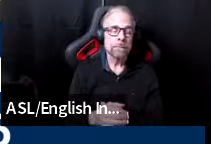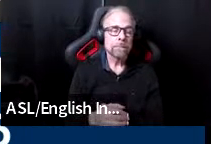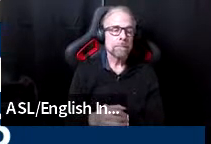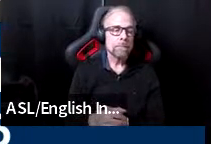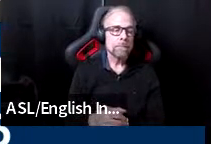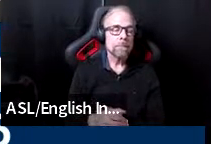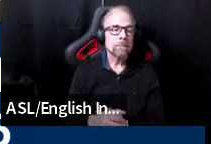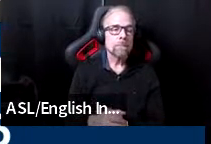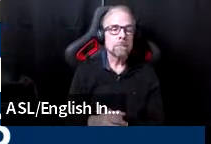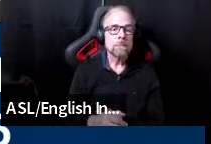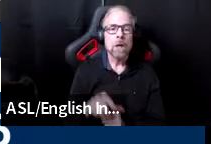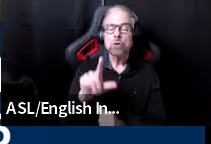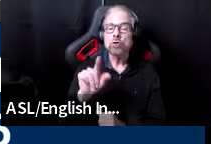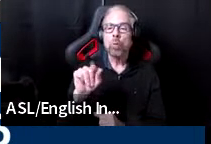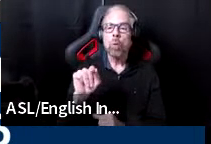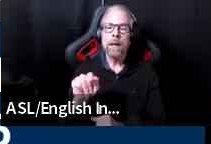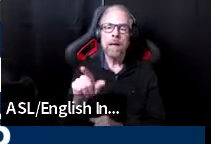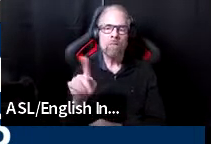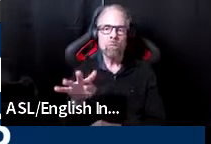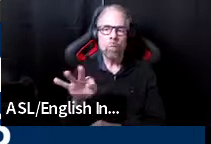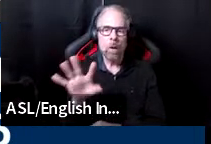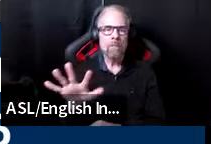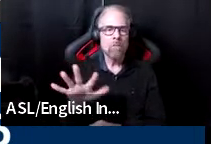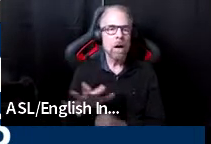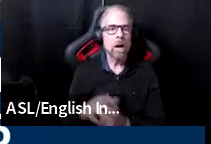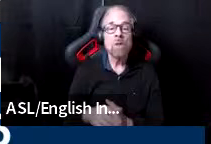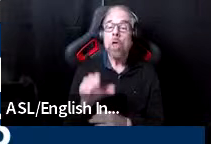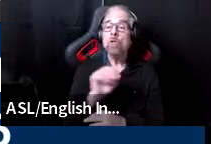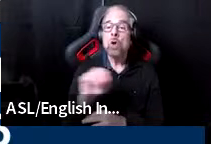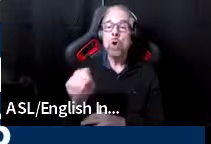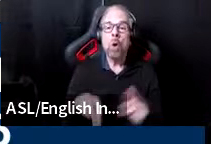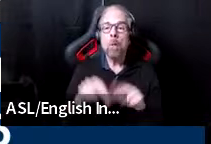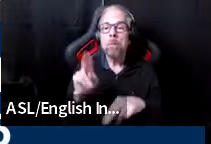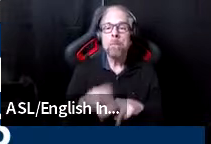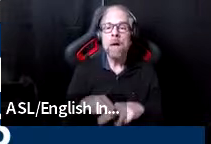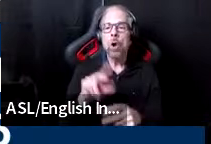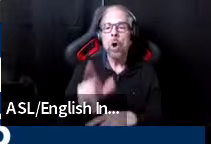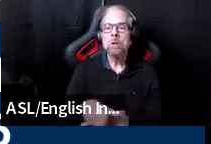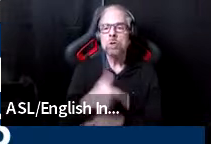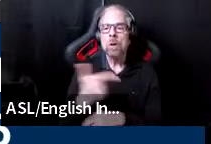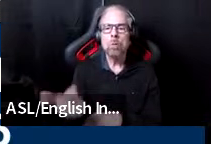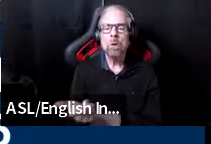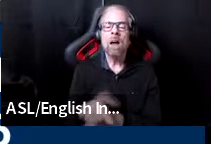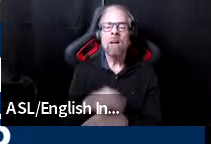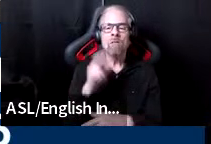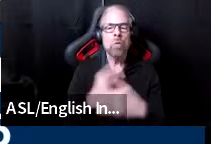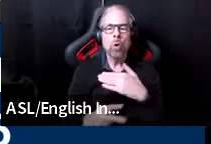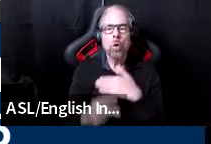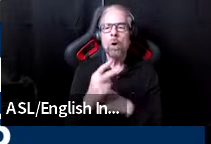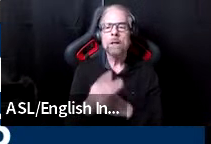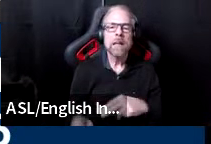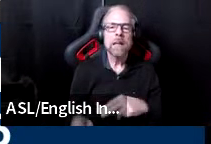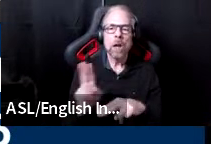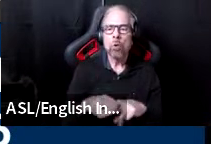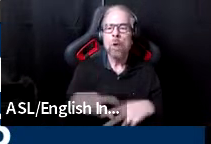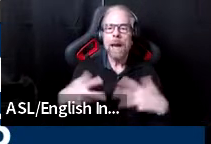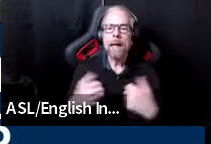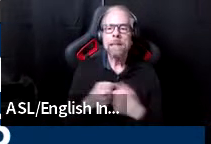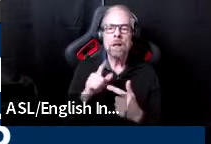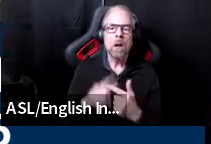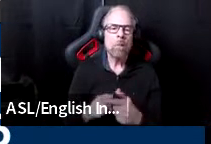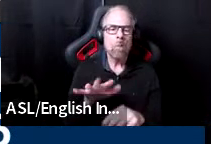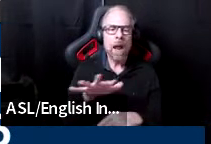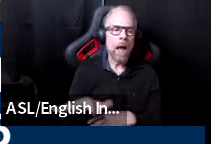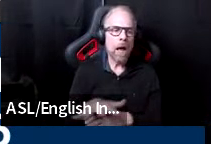In 2045, the no-build alternative is forecast to increase crashes by about 28% over current